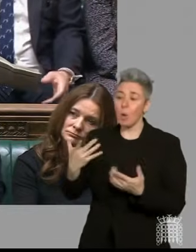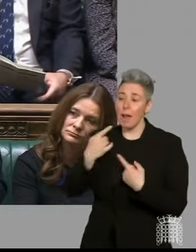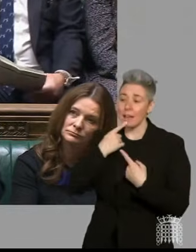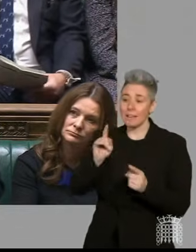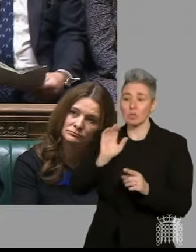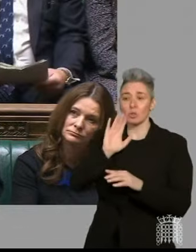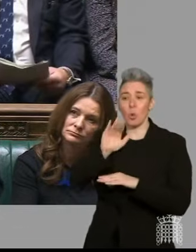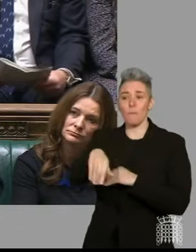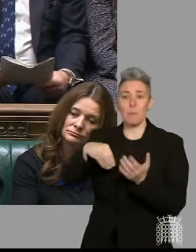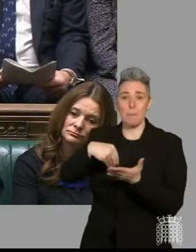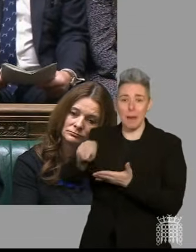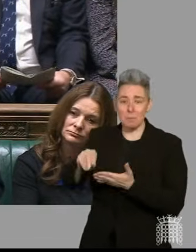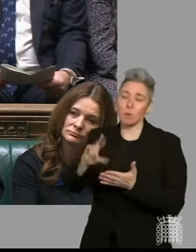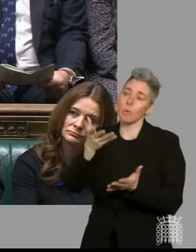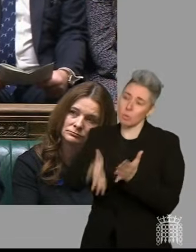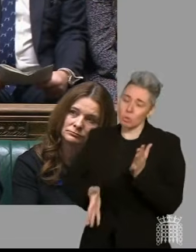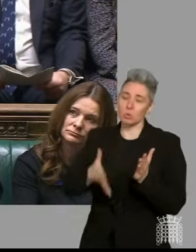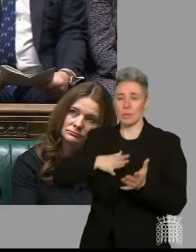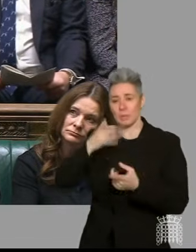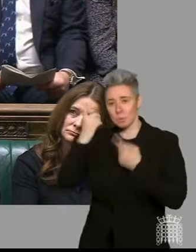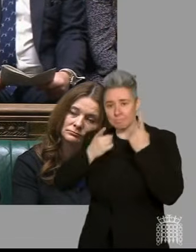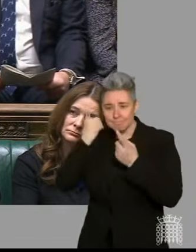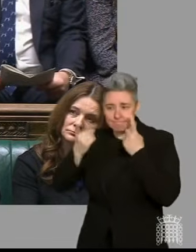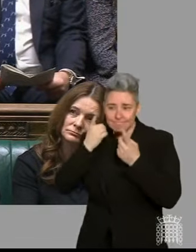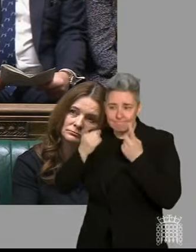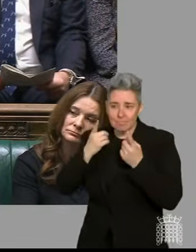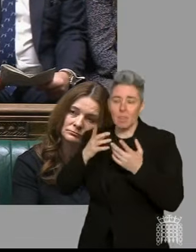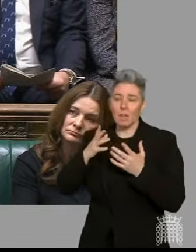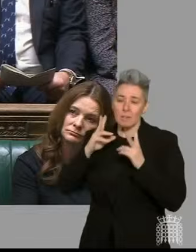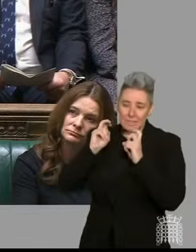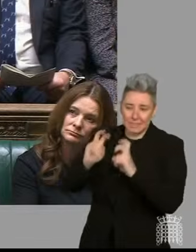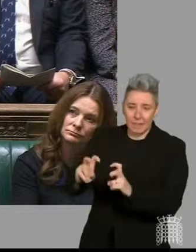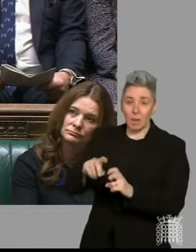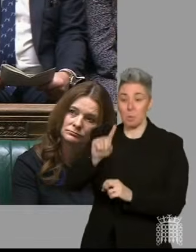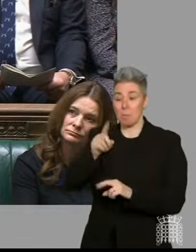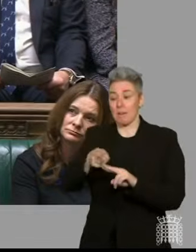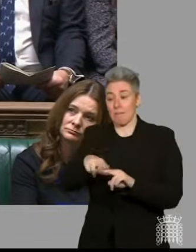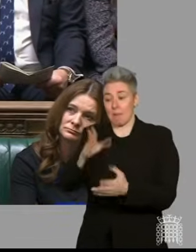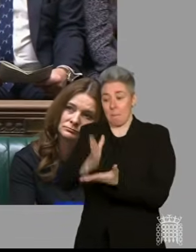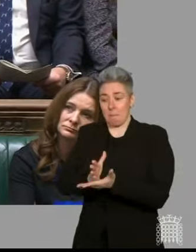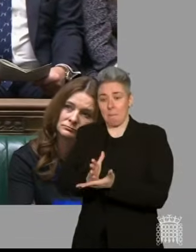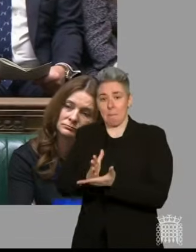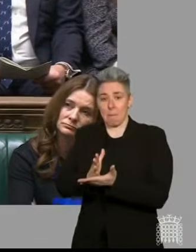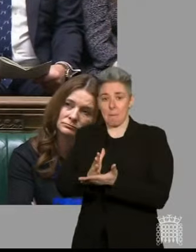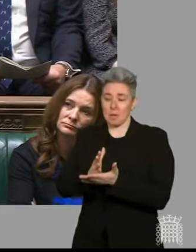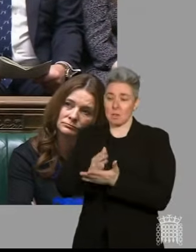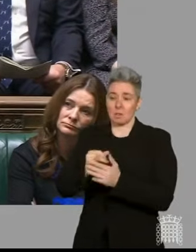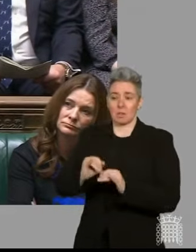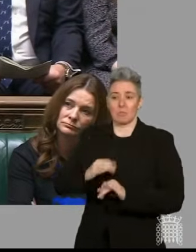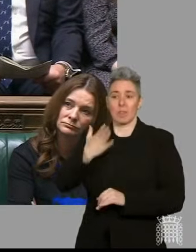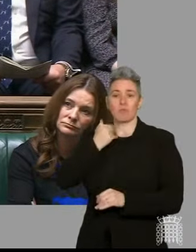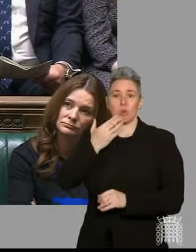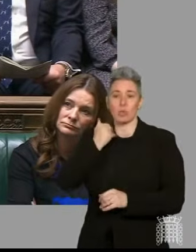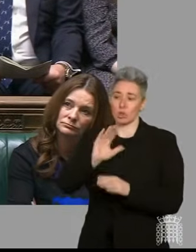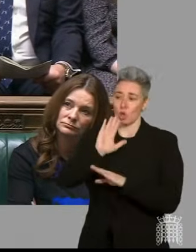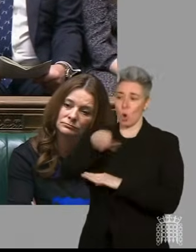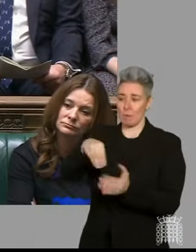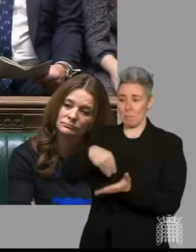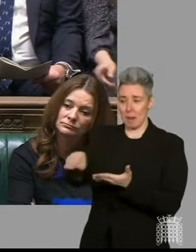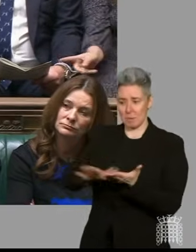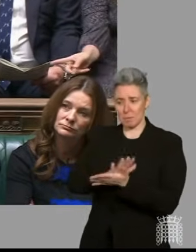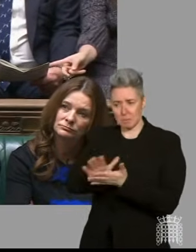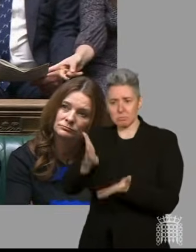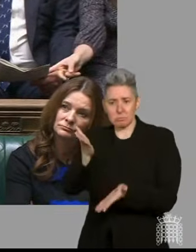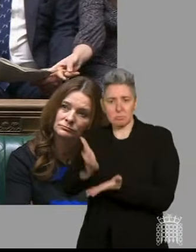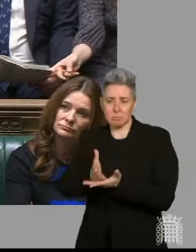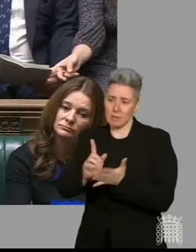it is the case that there have been erroneous overpayments, it's right on behalf of the taxpayer to be able to recuperate those. But of course, we'll work with anyone